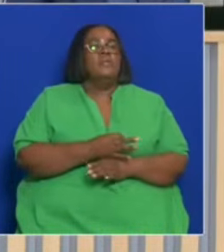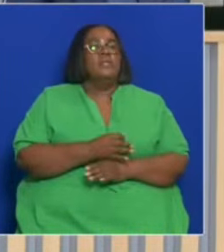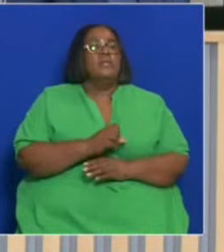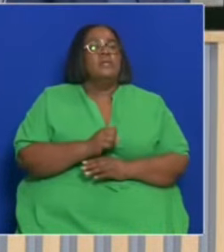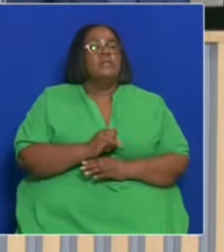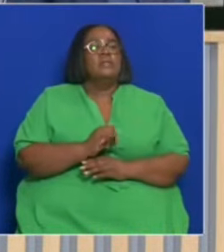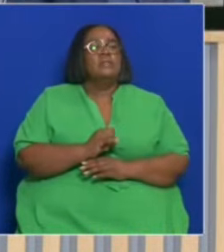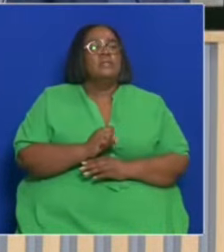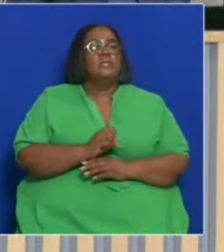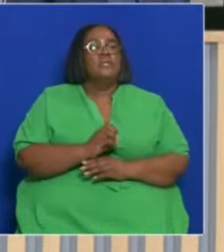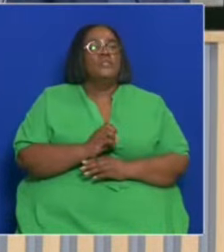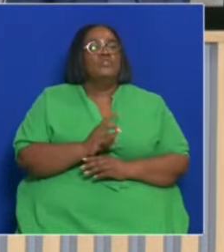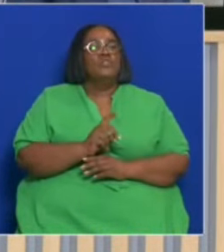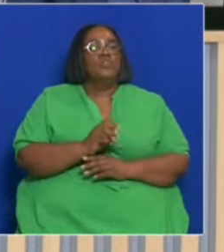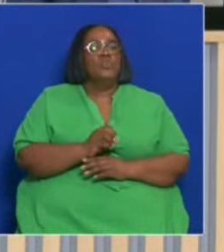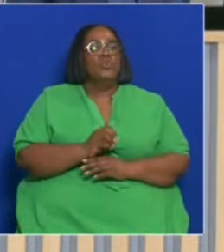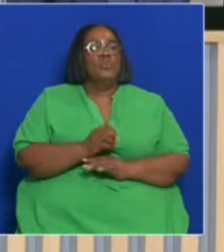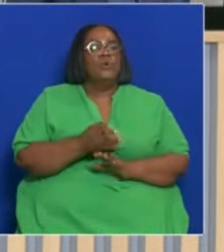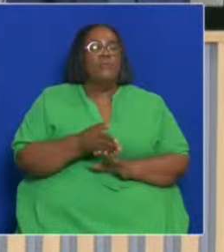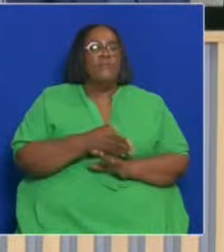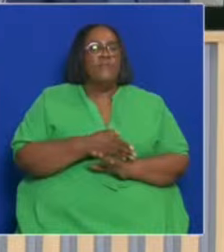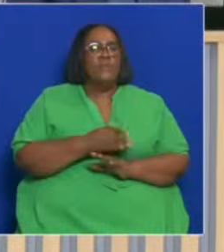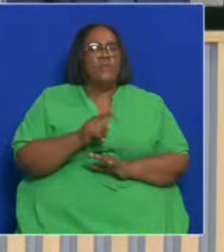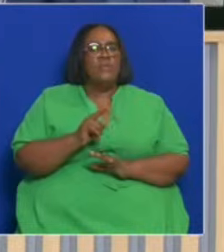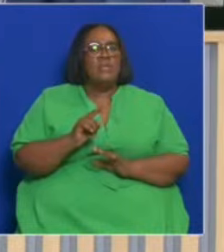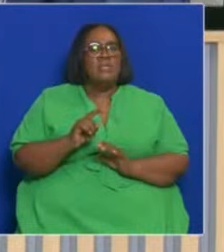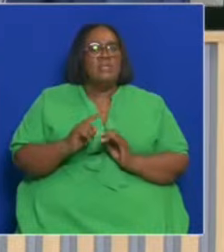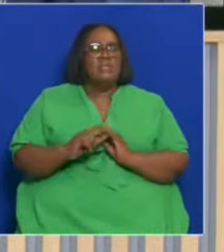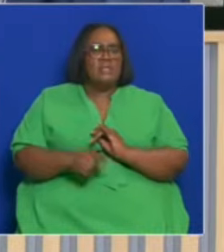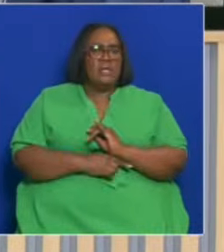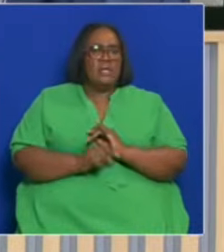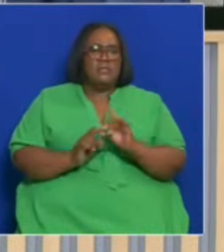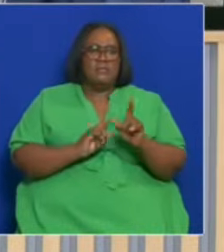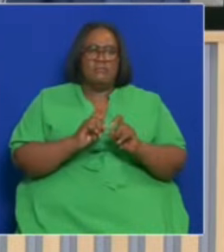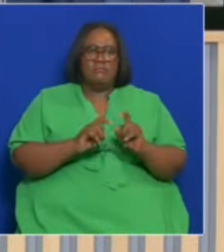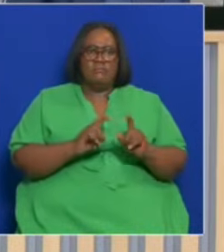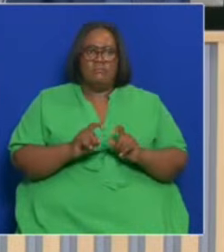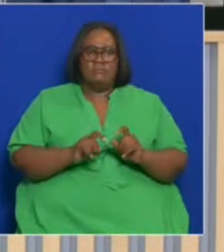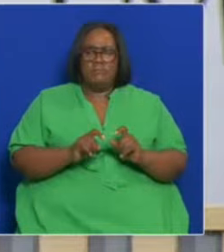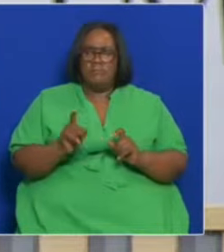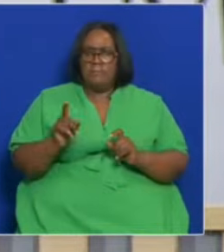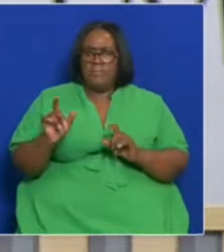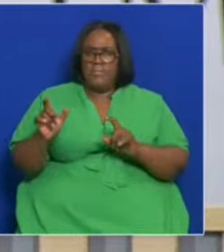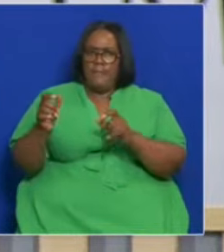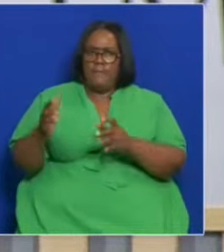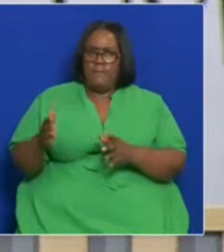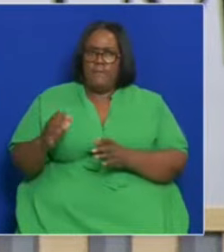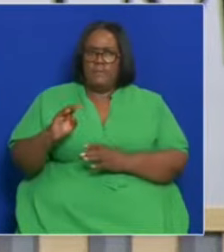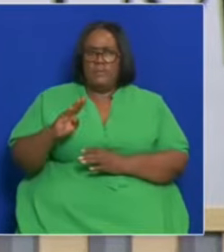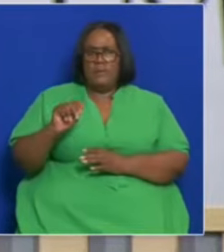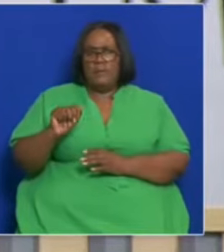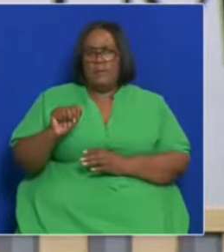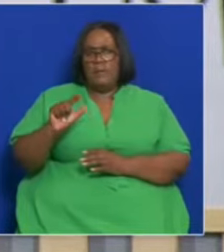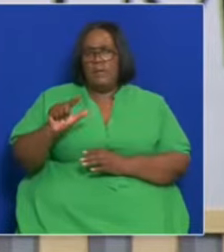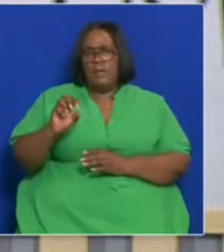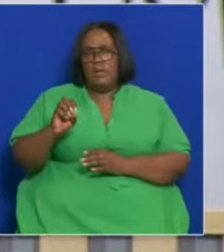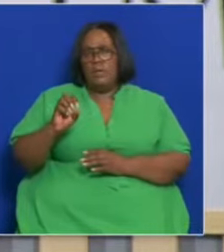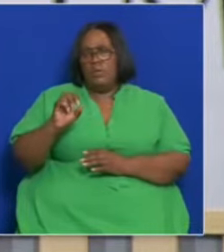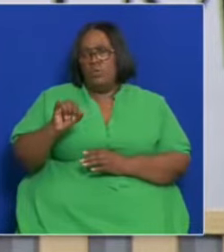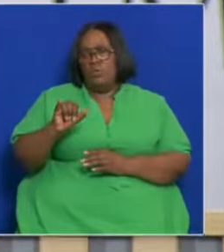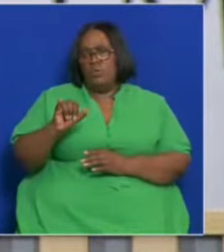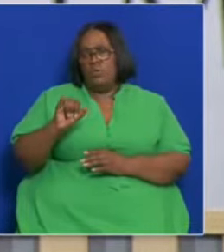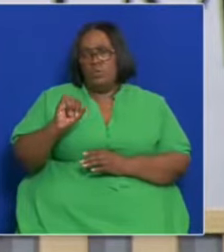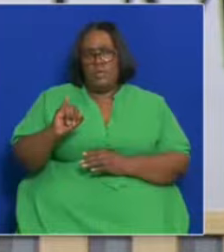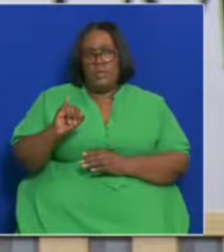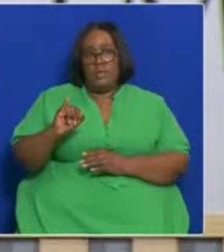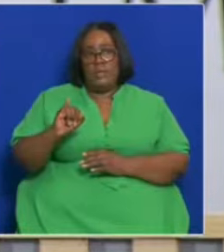before this last engagement by Commissioner Baloyi, my co-commissioner